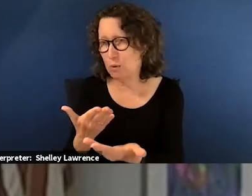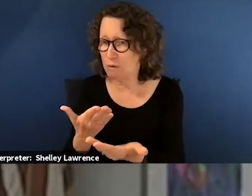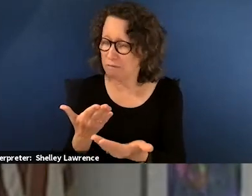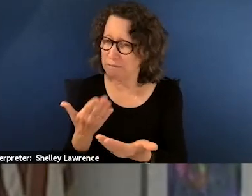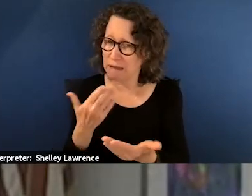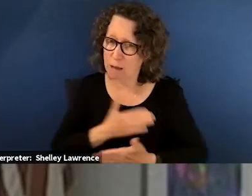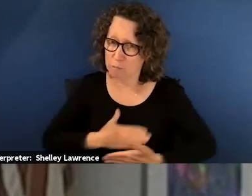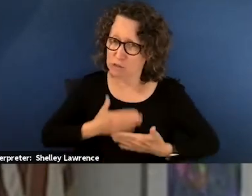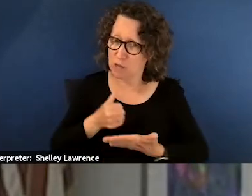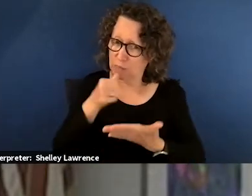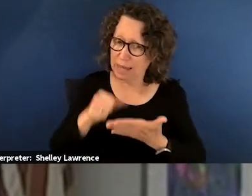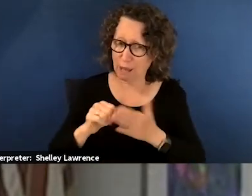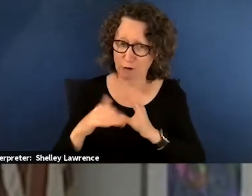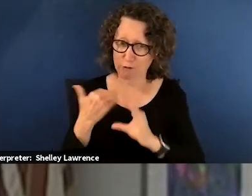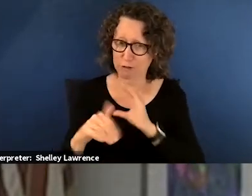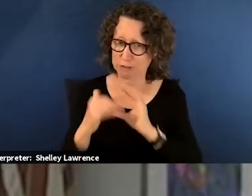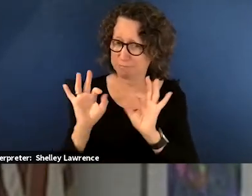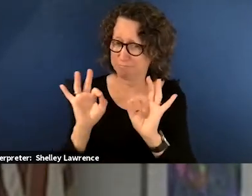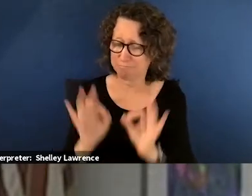correspondence. Thanks.